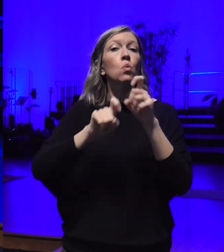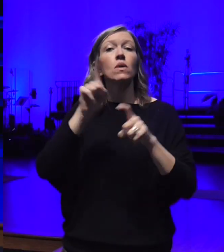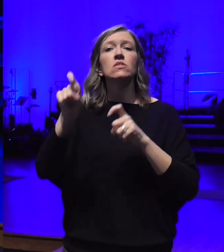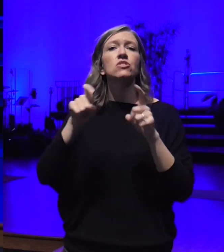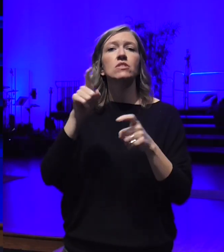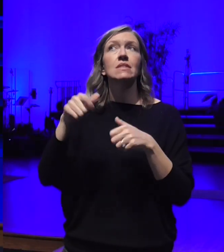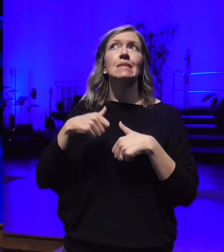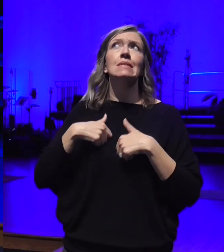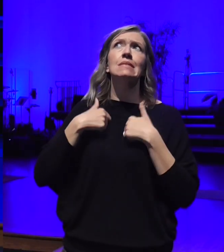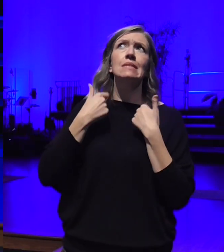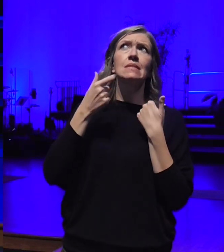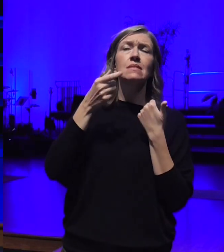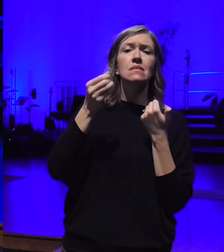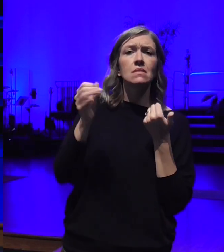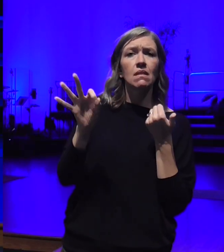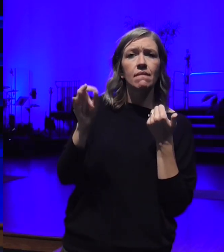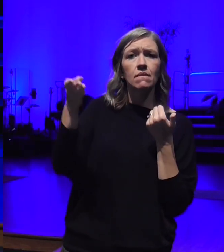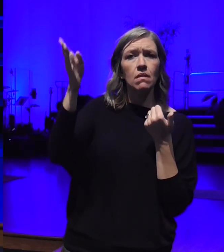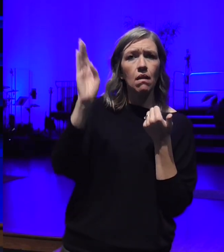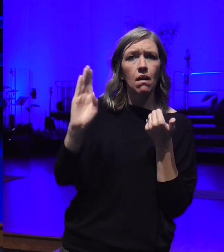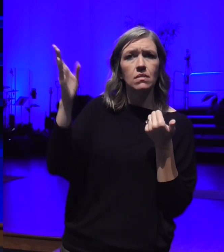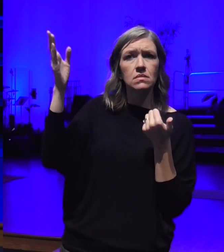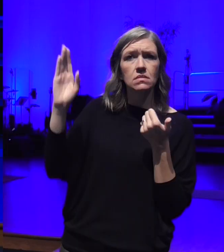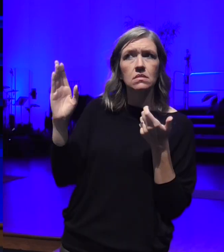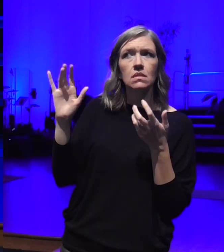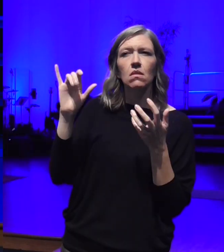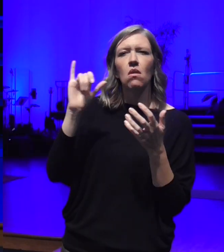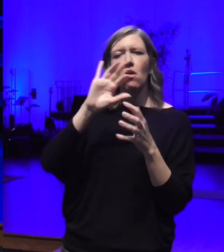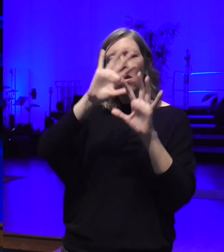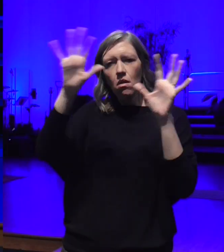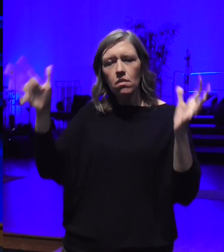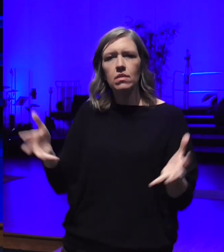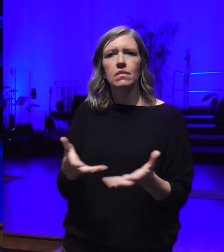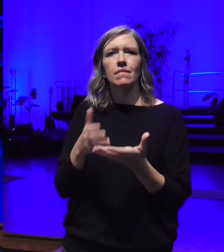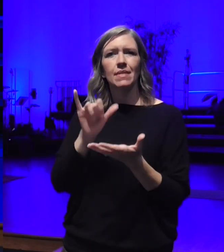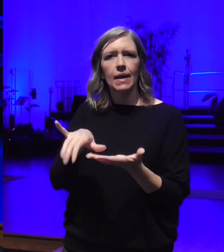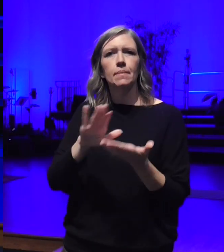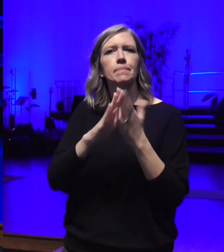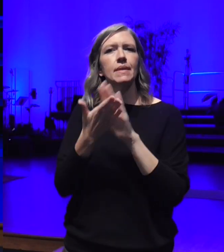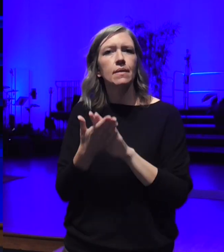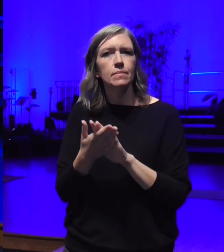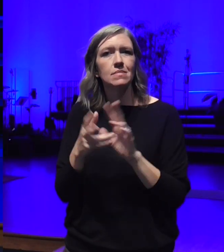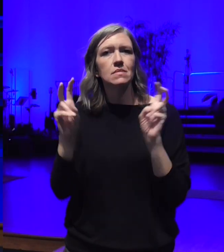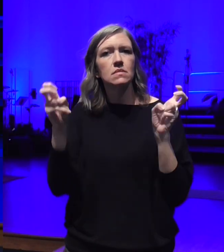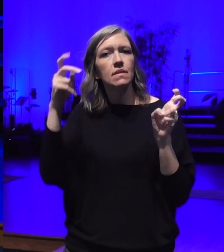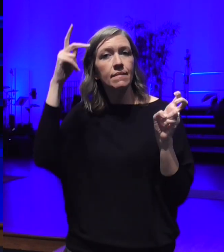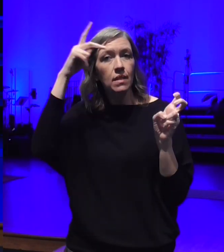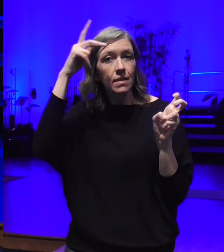of the gods. All of this would come to be called philosophy.